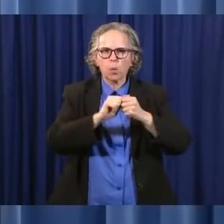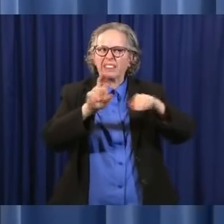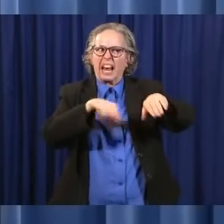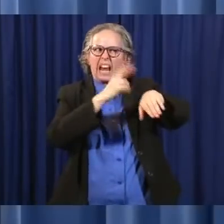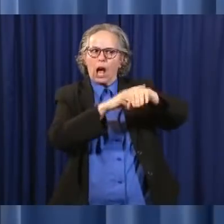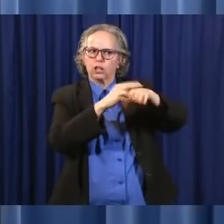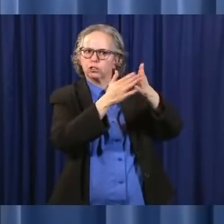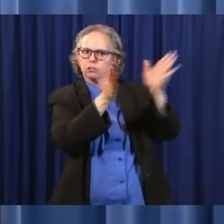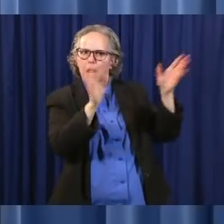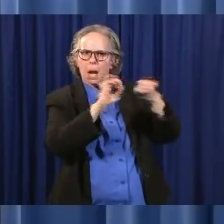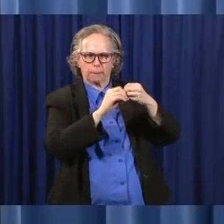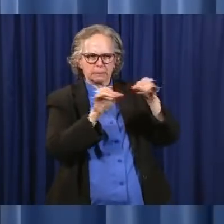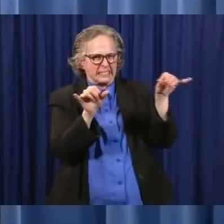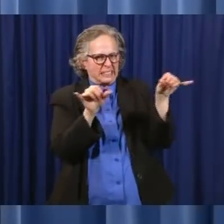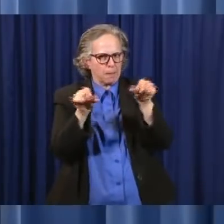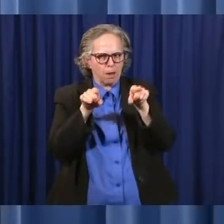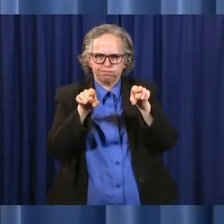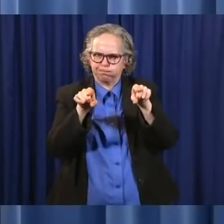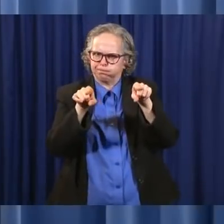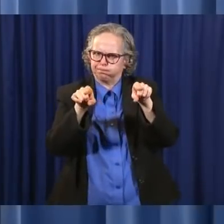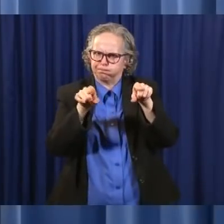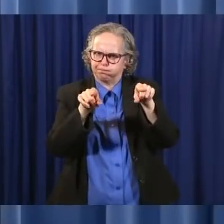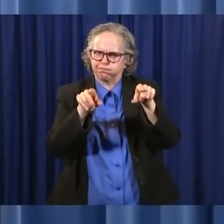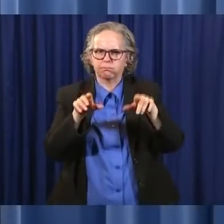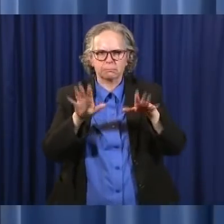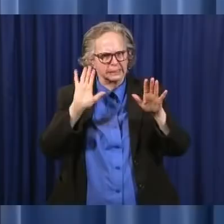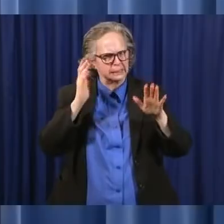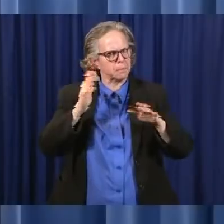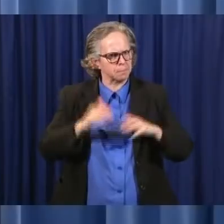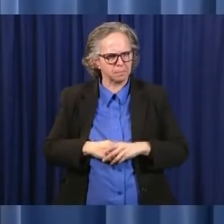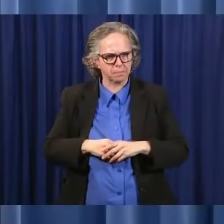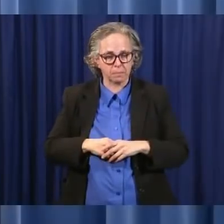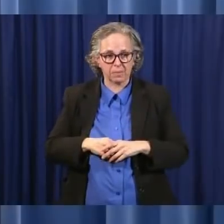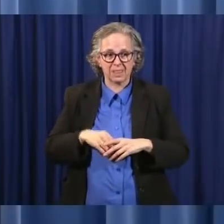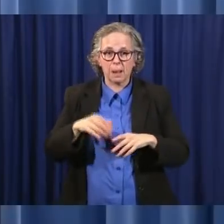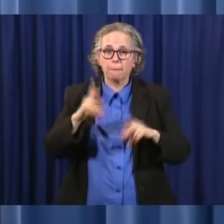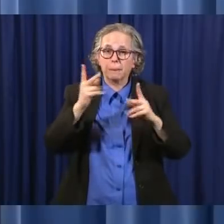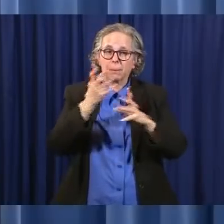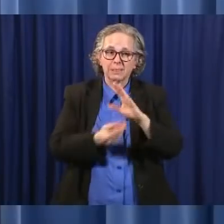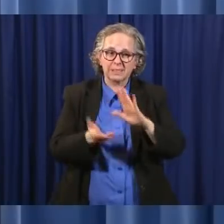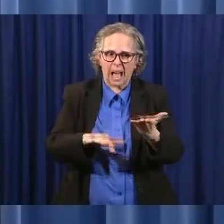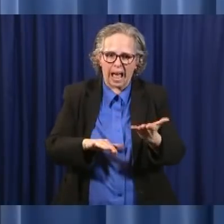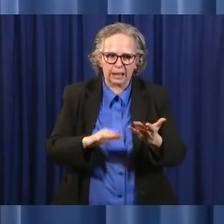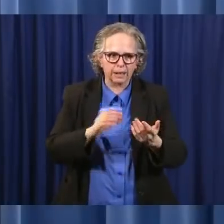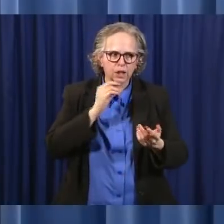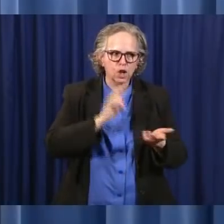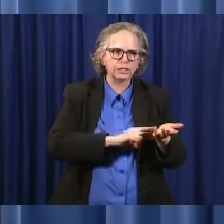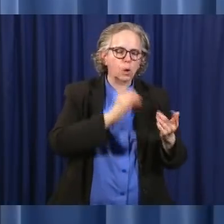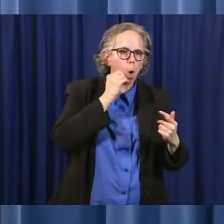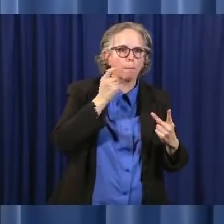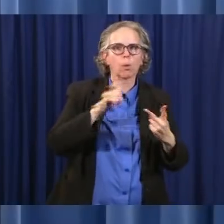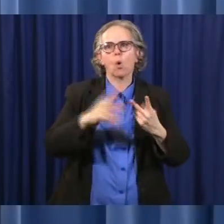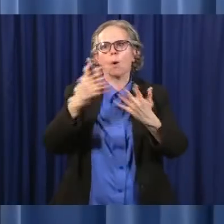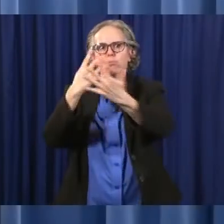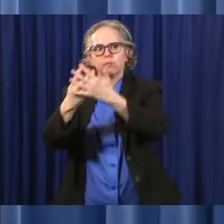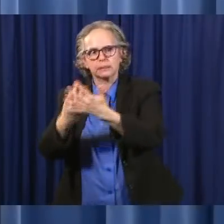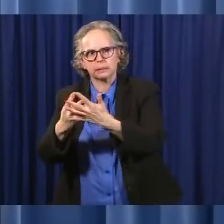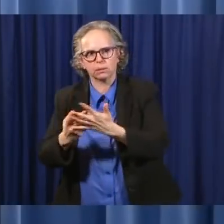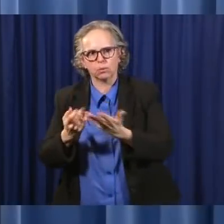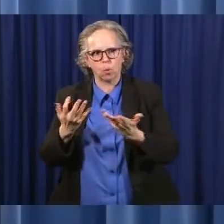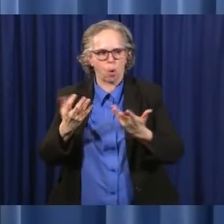that the huge number of our deaths are occurring in nursing homes and in prisons and congregate care